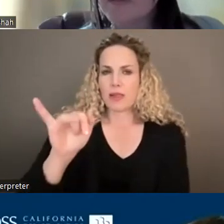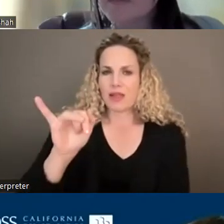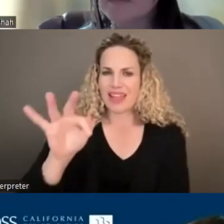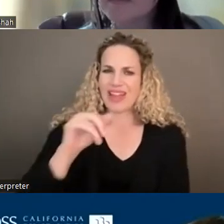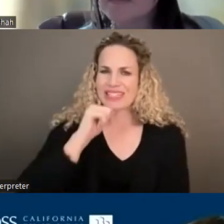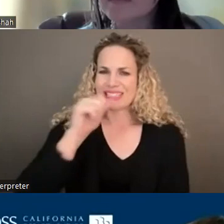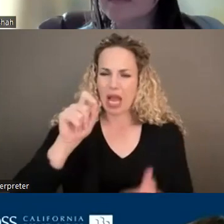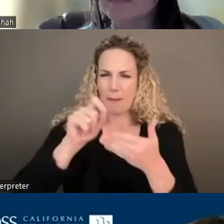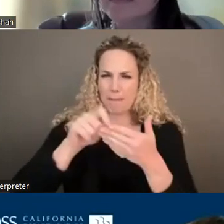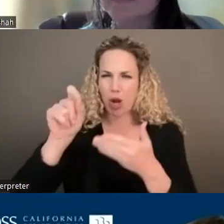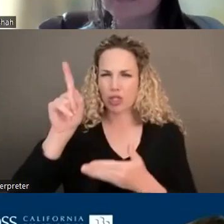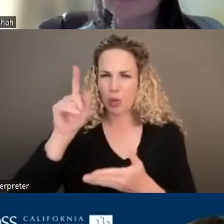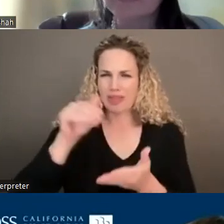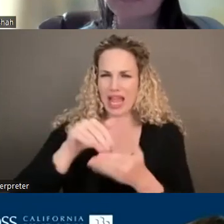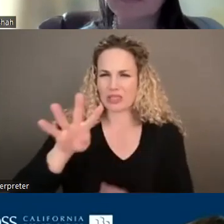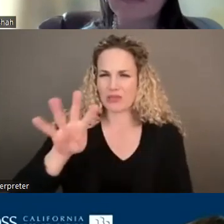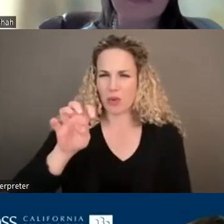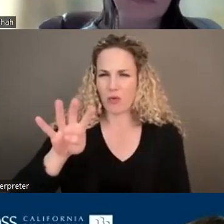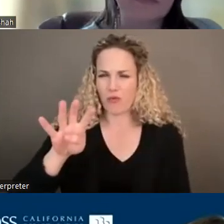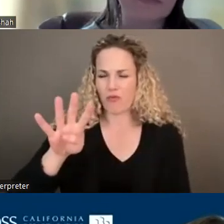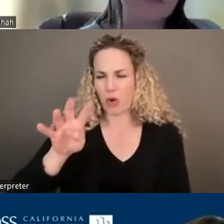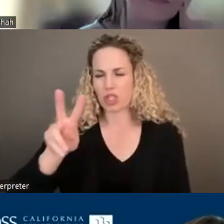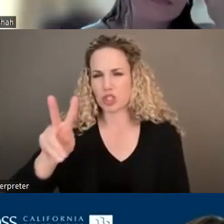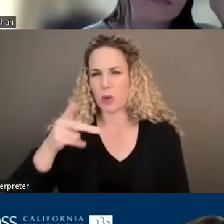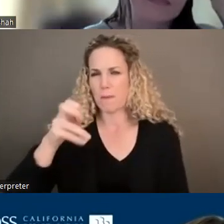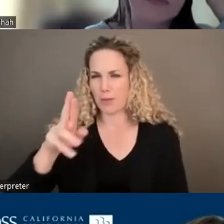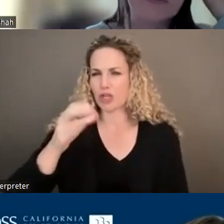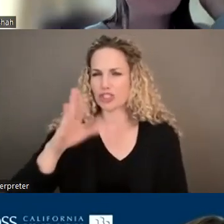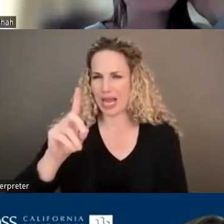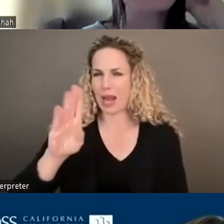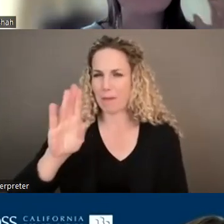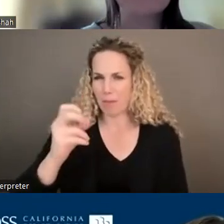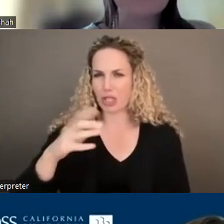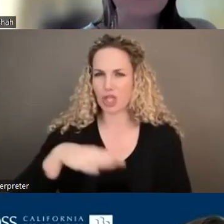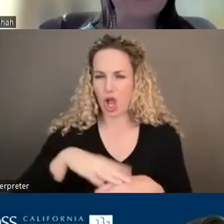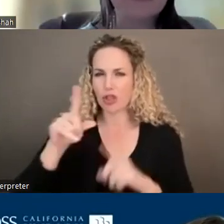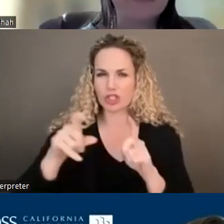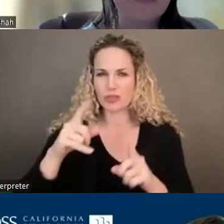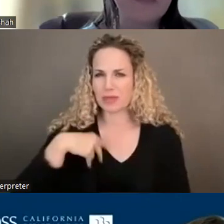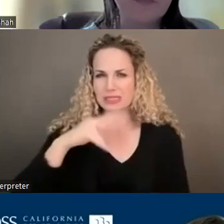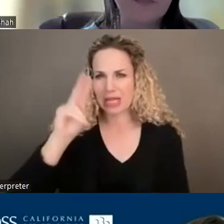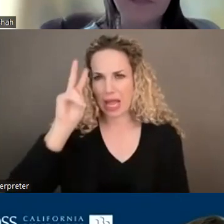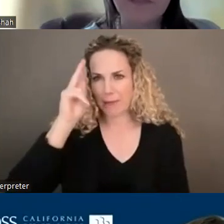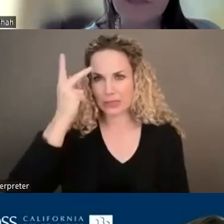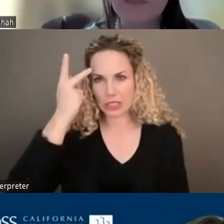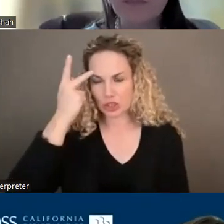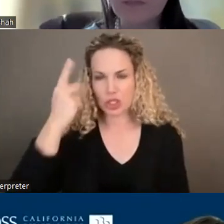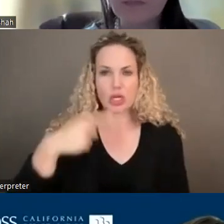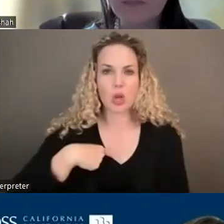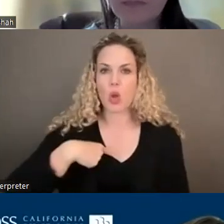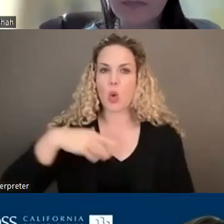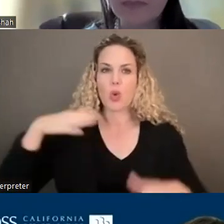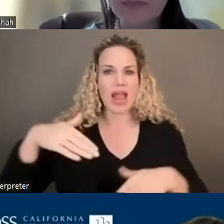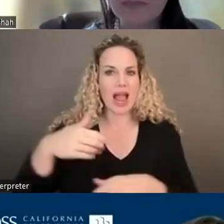the 1,442 per child box on the survey, because I misunderstood, because we have not